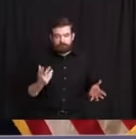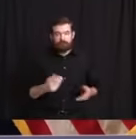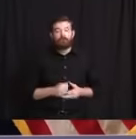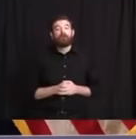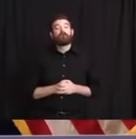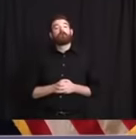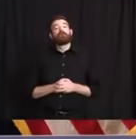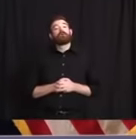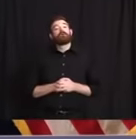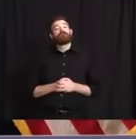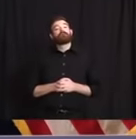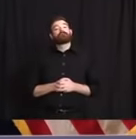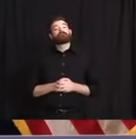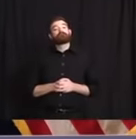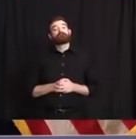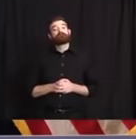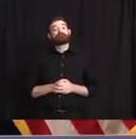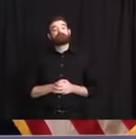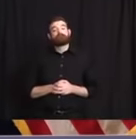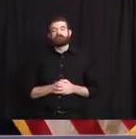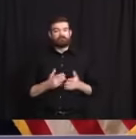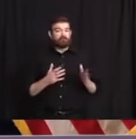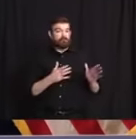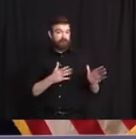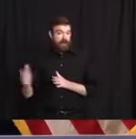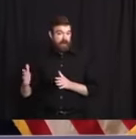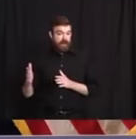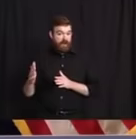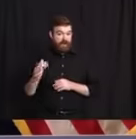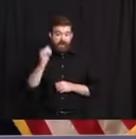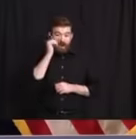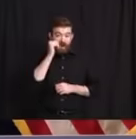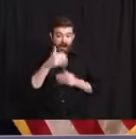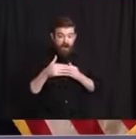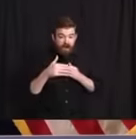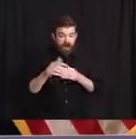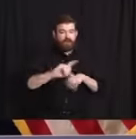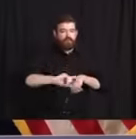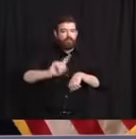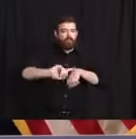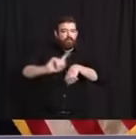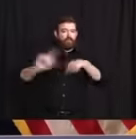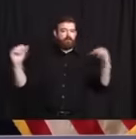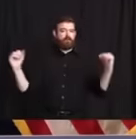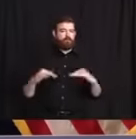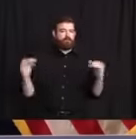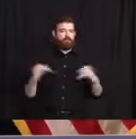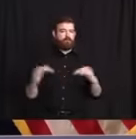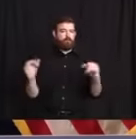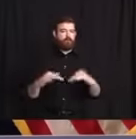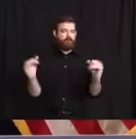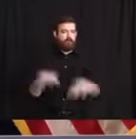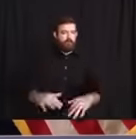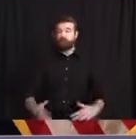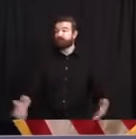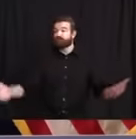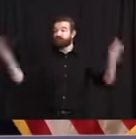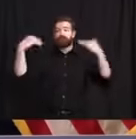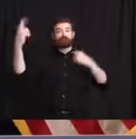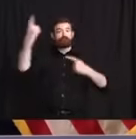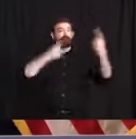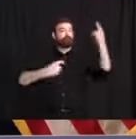1 o'clock this week unless you're otherwise. Thank you, Dustin. Good morning, rather. Thanks.